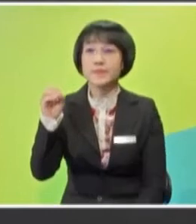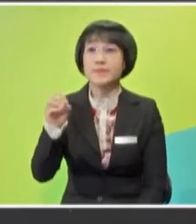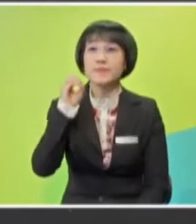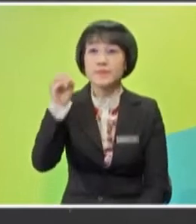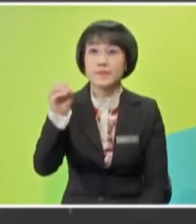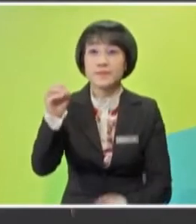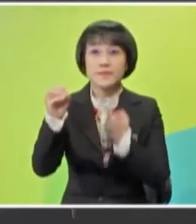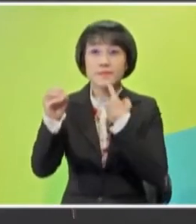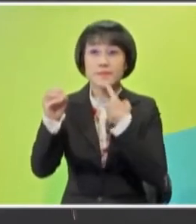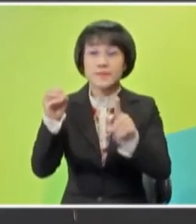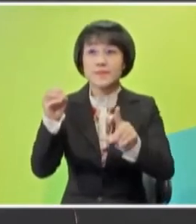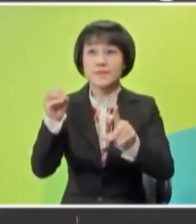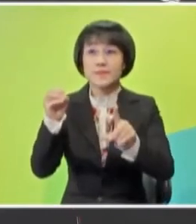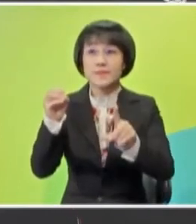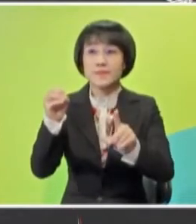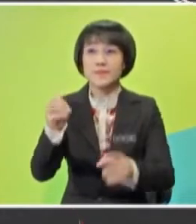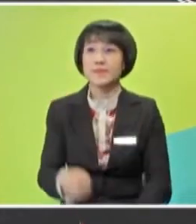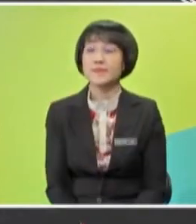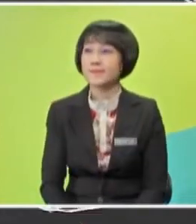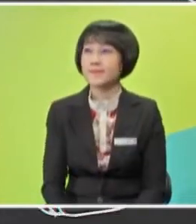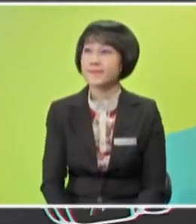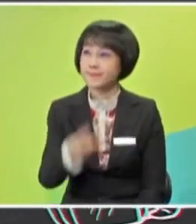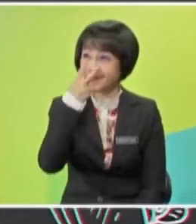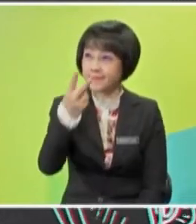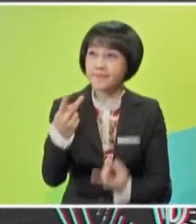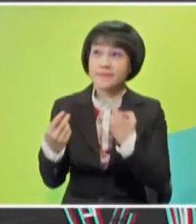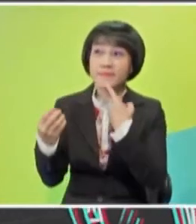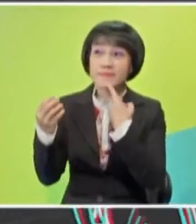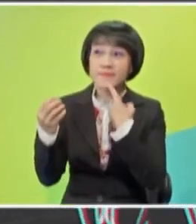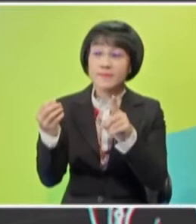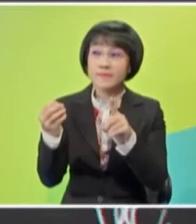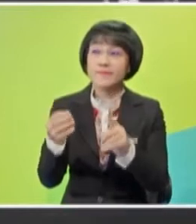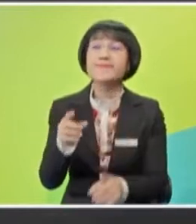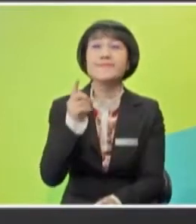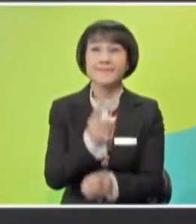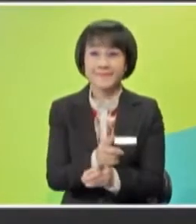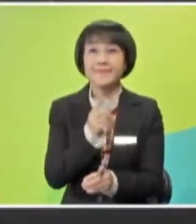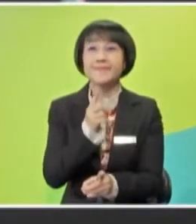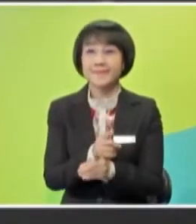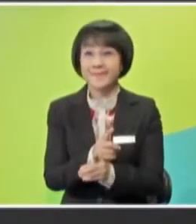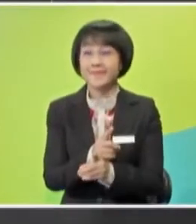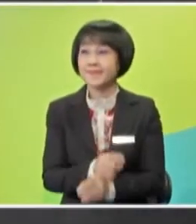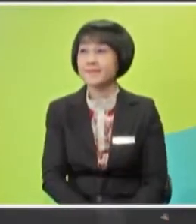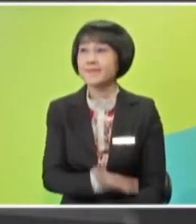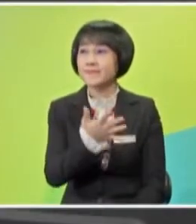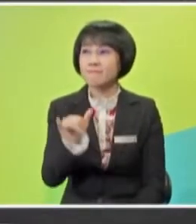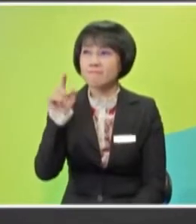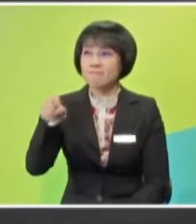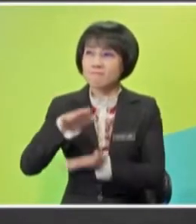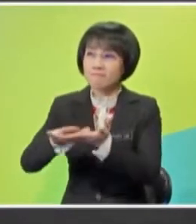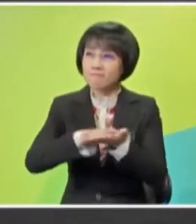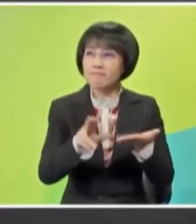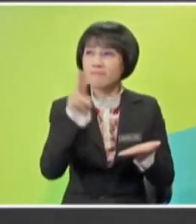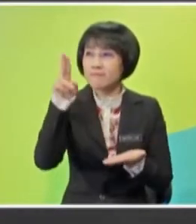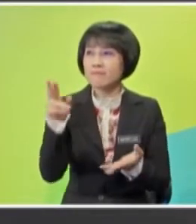O. O. Oh, order. Okay, Okay. let's see the answers. Okay. They must clear up the room